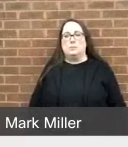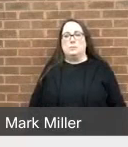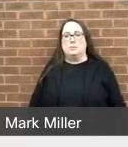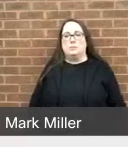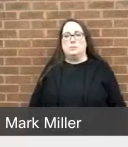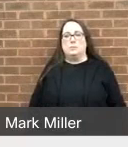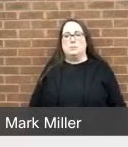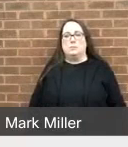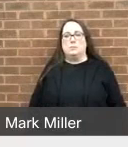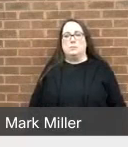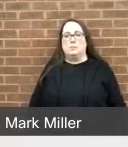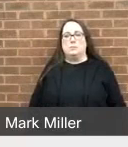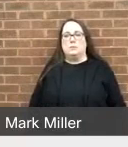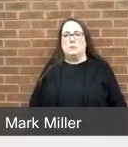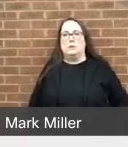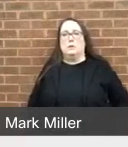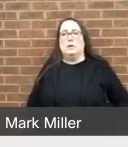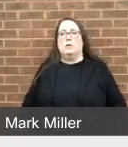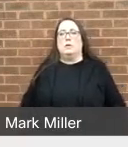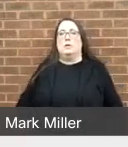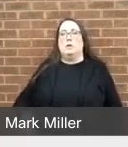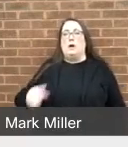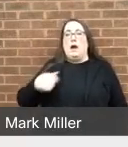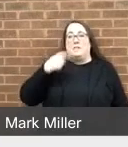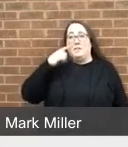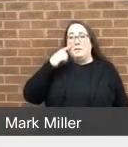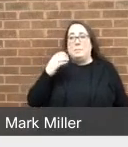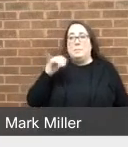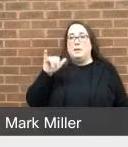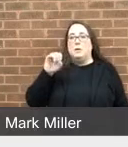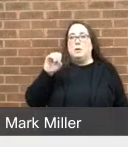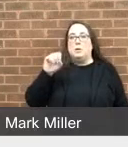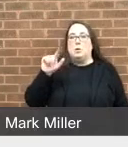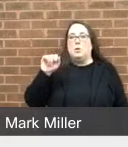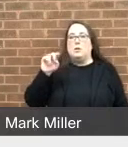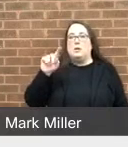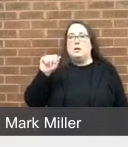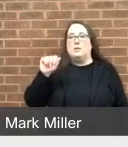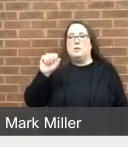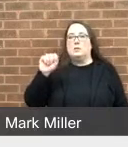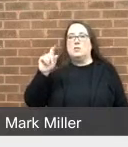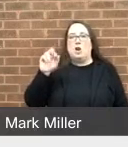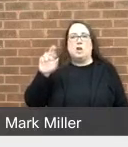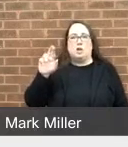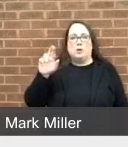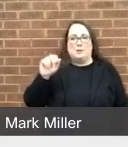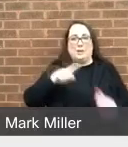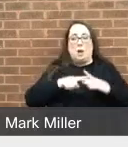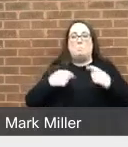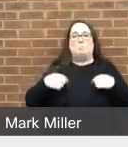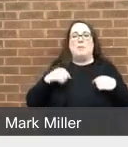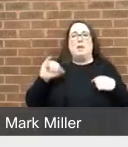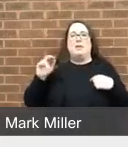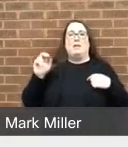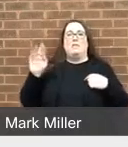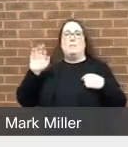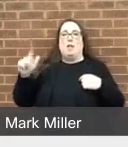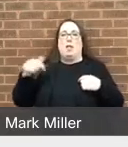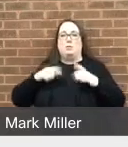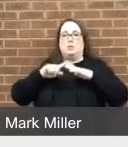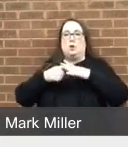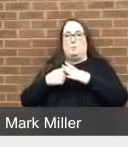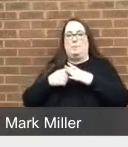to Administrator Yolanda Sonia. So I'll start off, Mr. Lee. Actually, we can